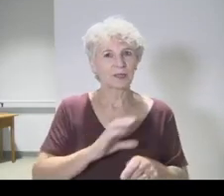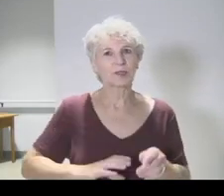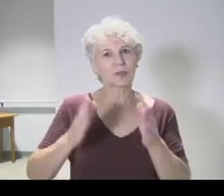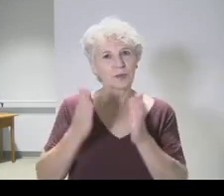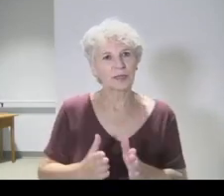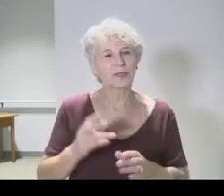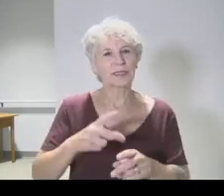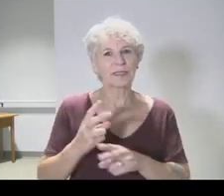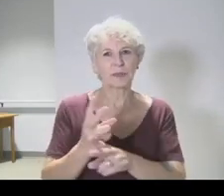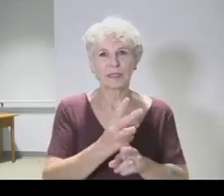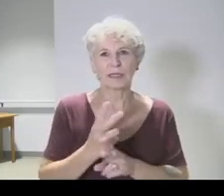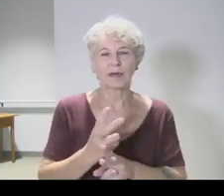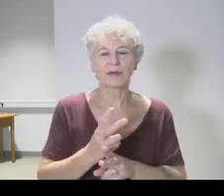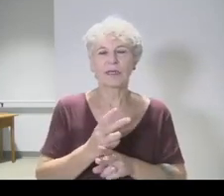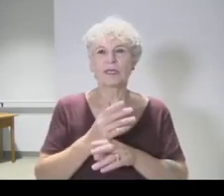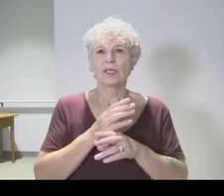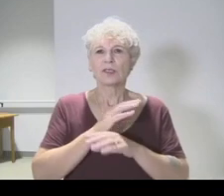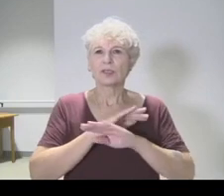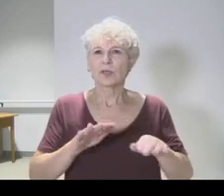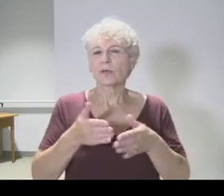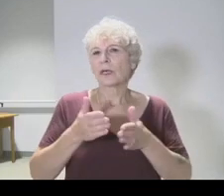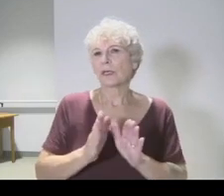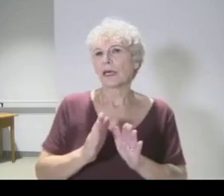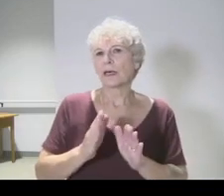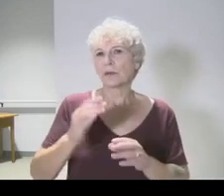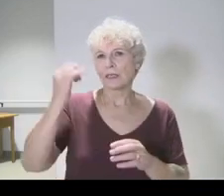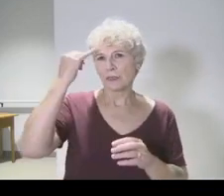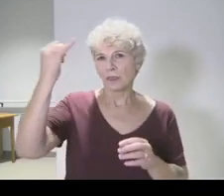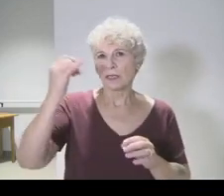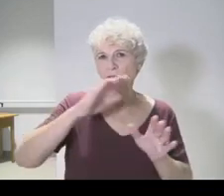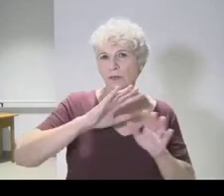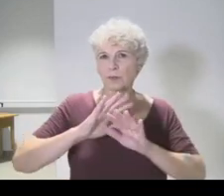not to let intellectualism crowd out the truth of God's word.